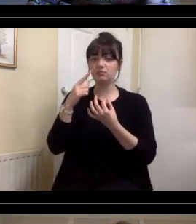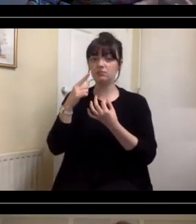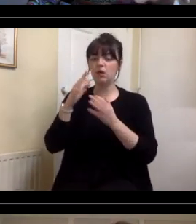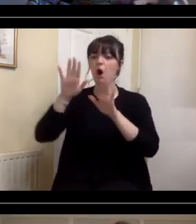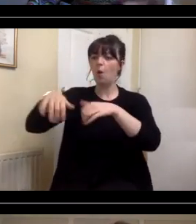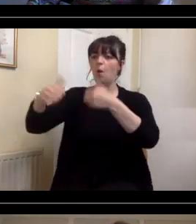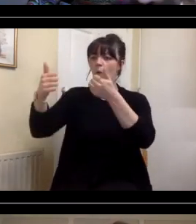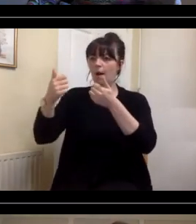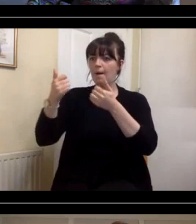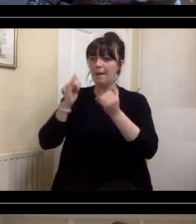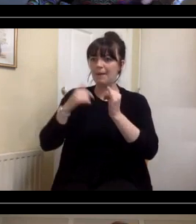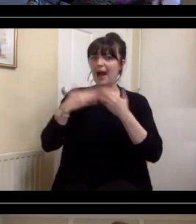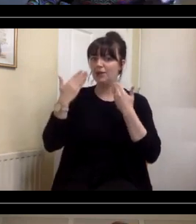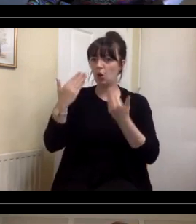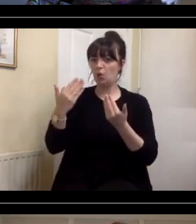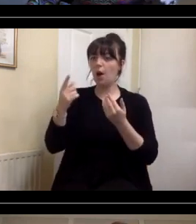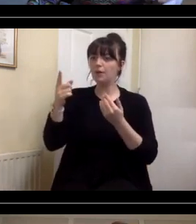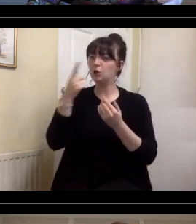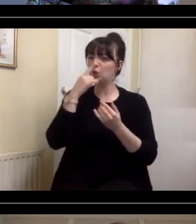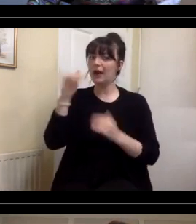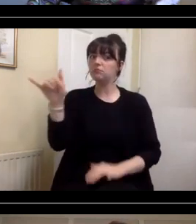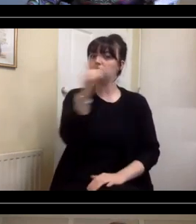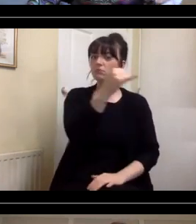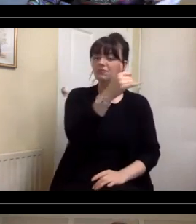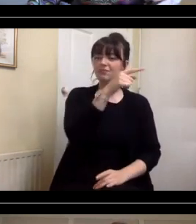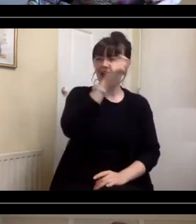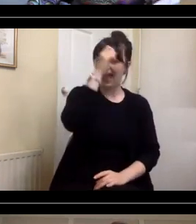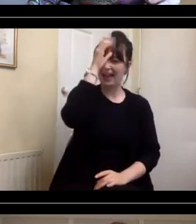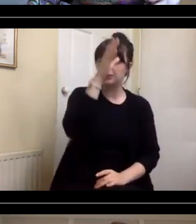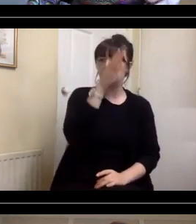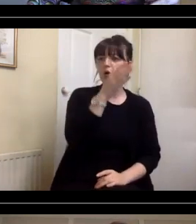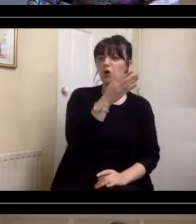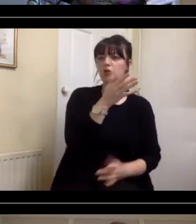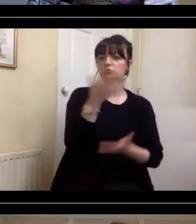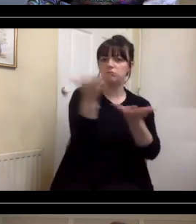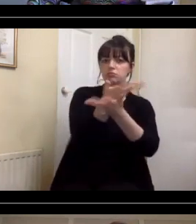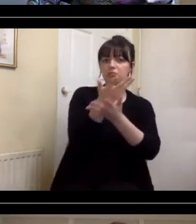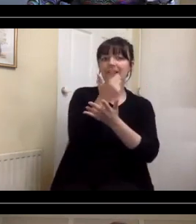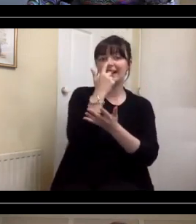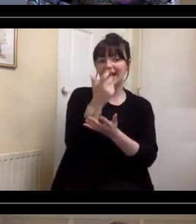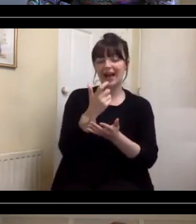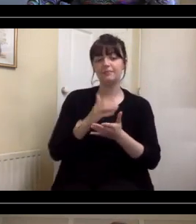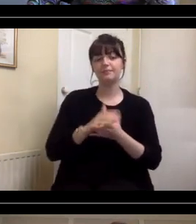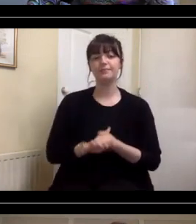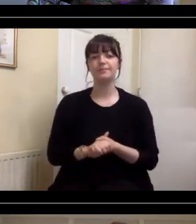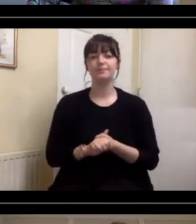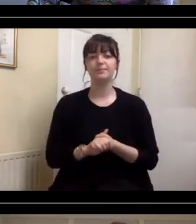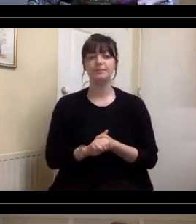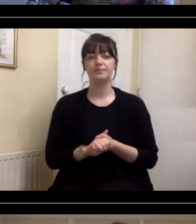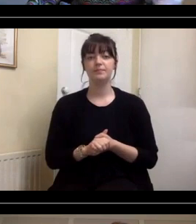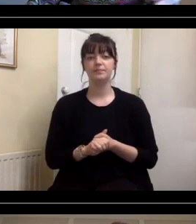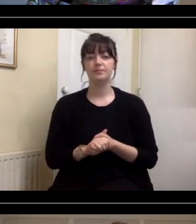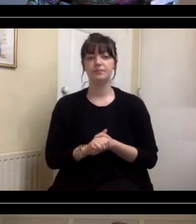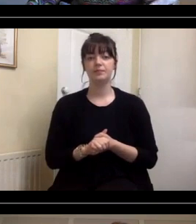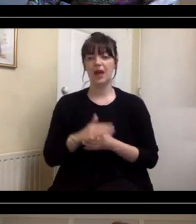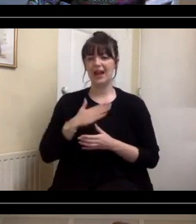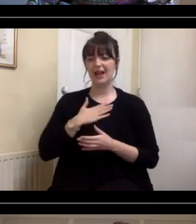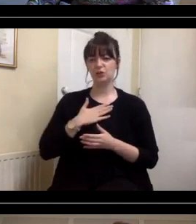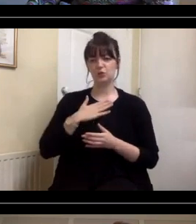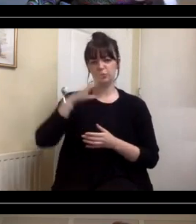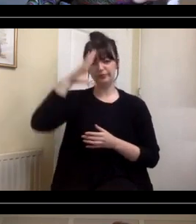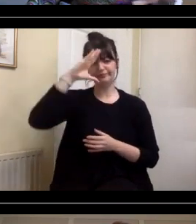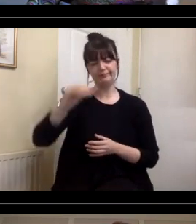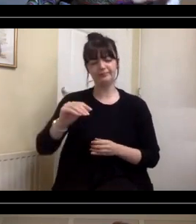with experts from that area who can best answer that question. So I think I'd like to reassure people that they